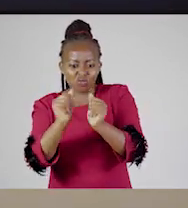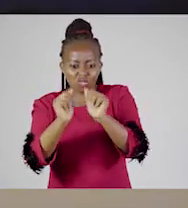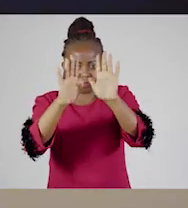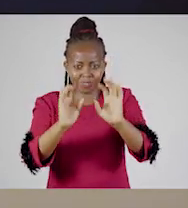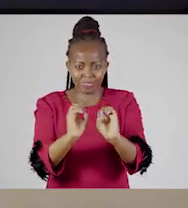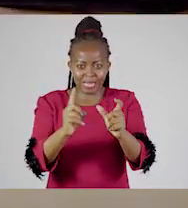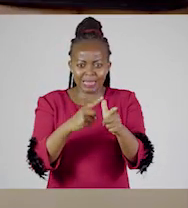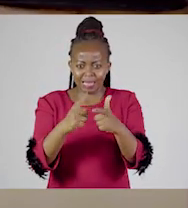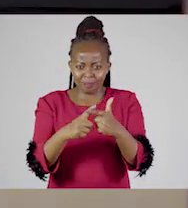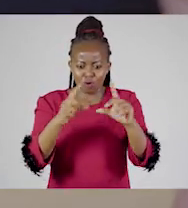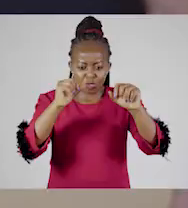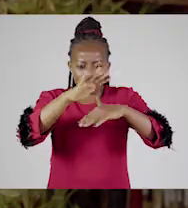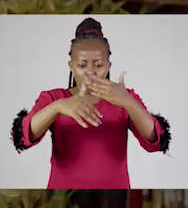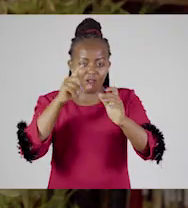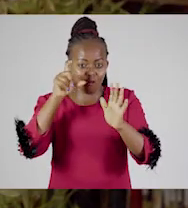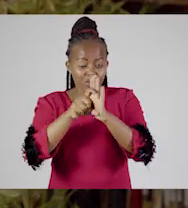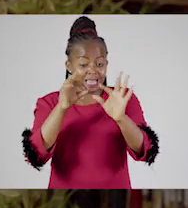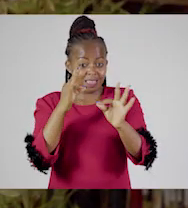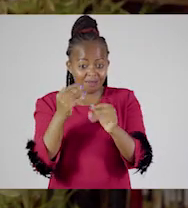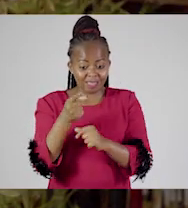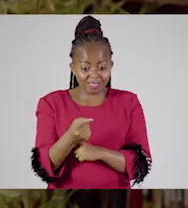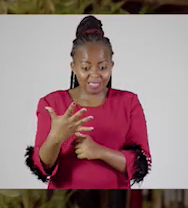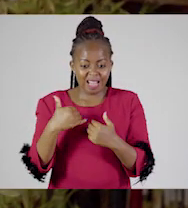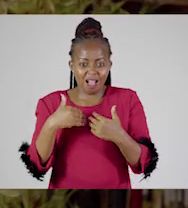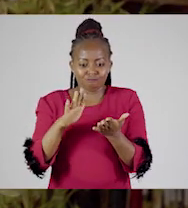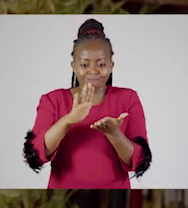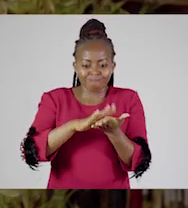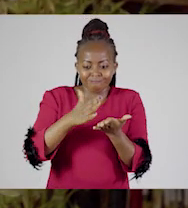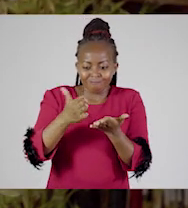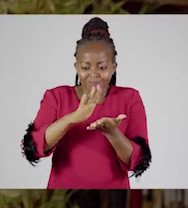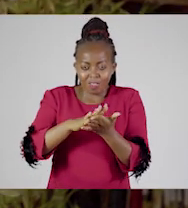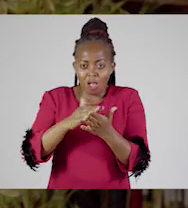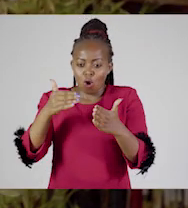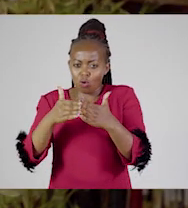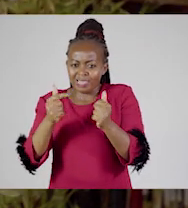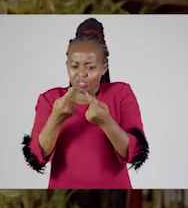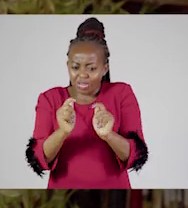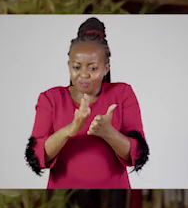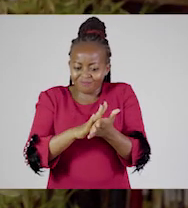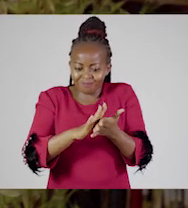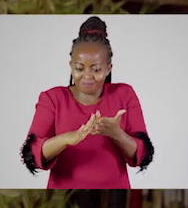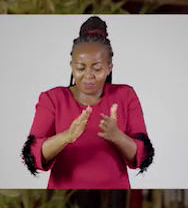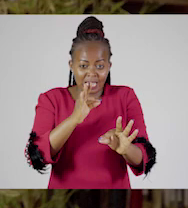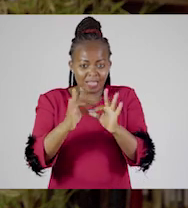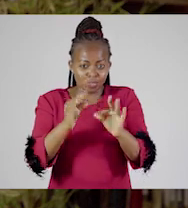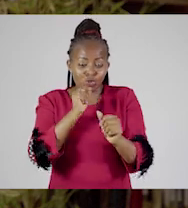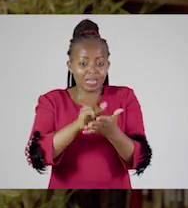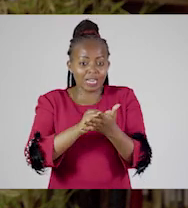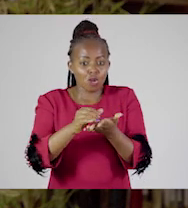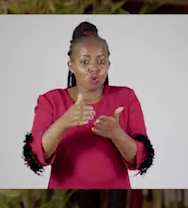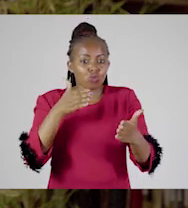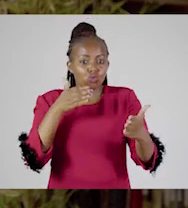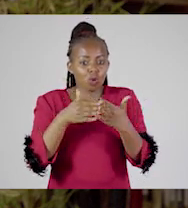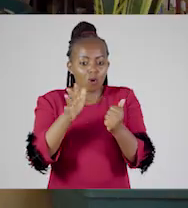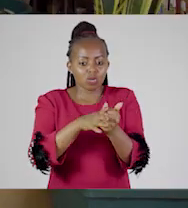not capturing the photo in full. Yeah. If the item has any folded corners or sections, try straighten them out if this doesn't compromise or